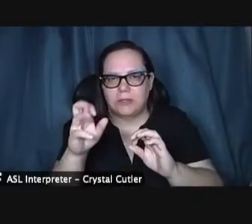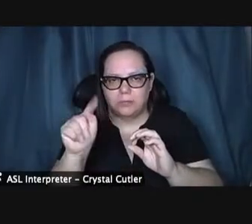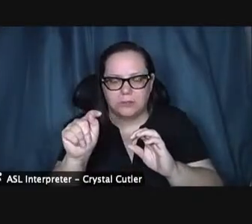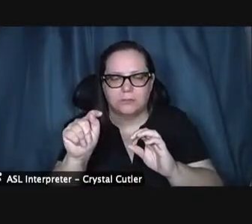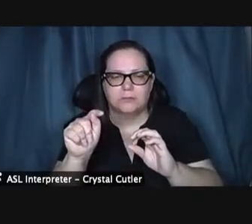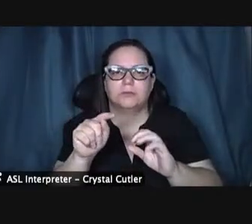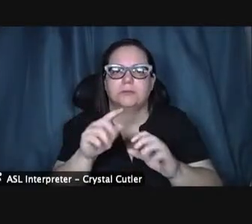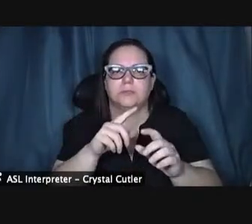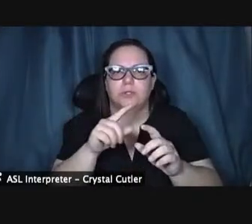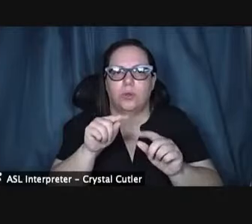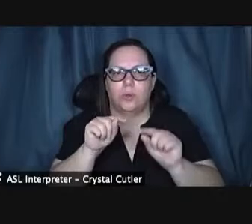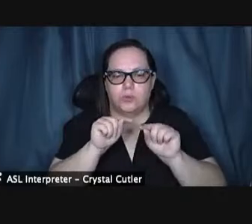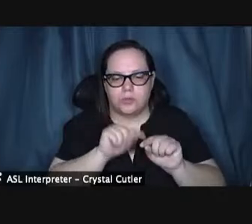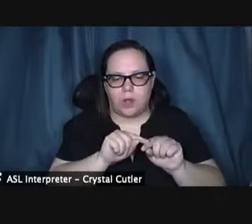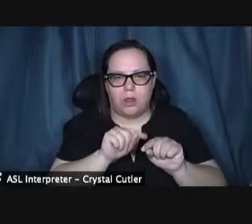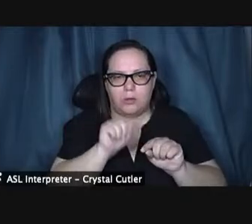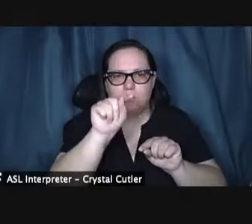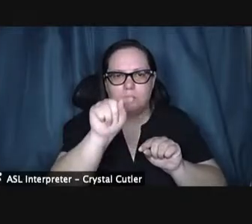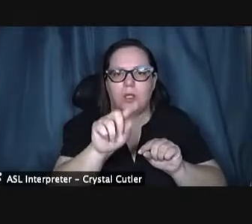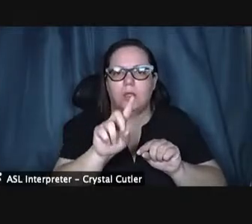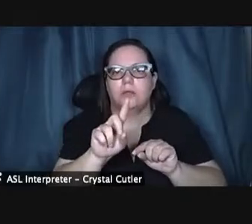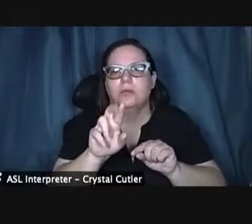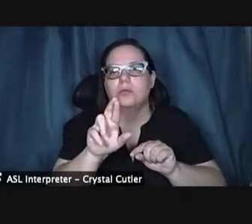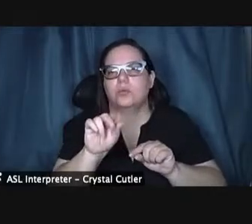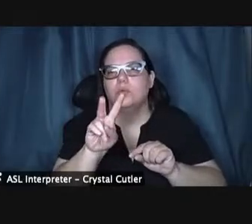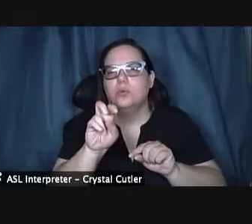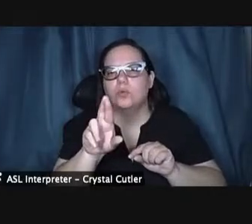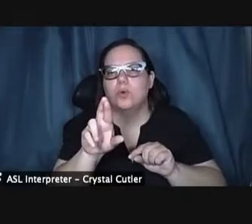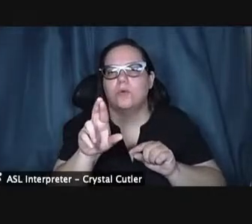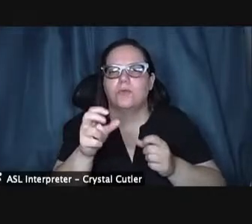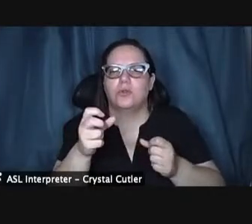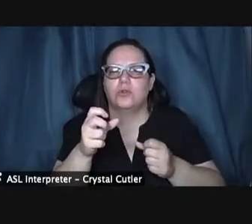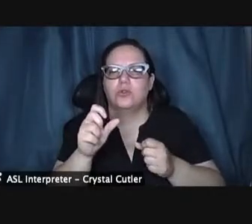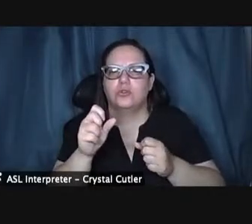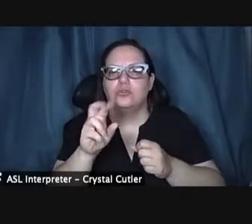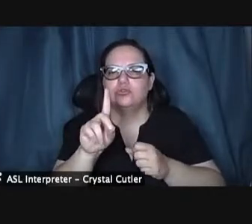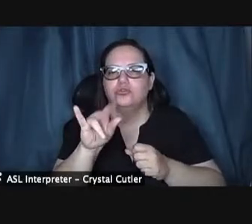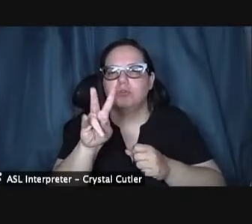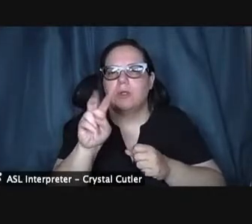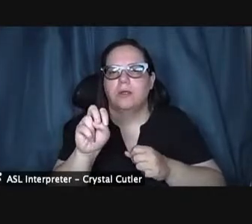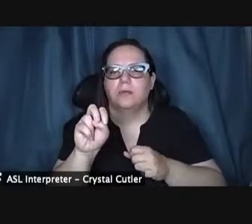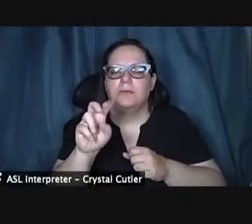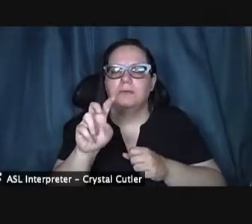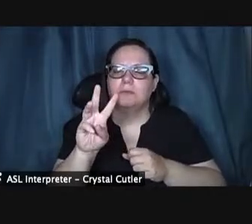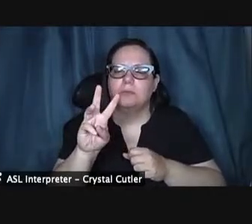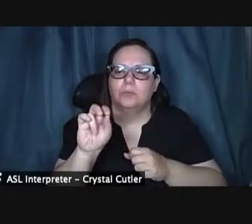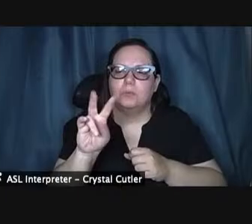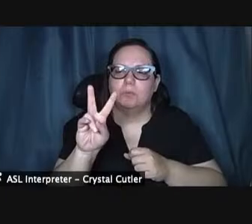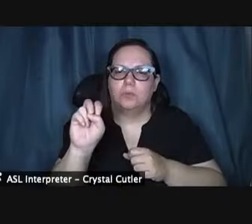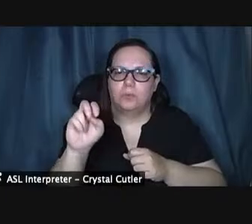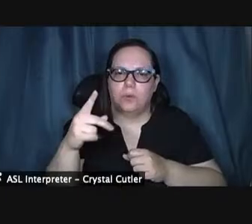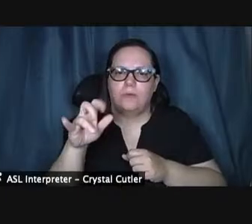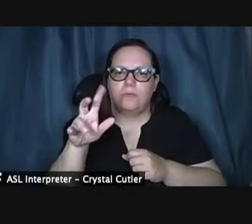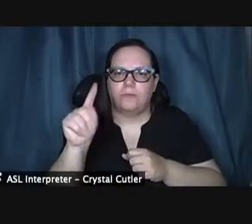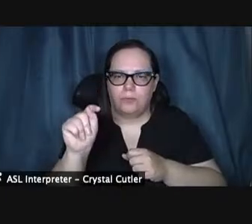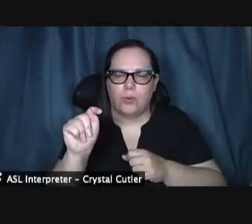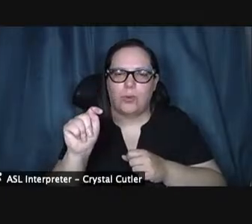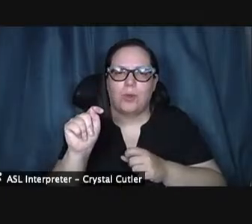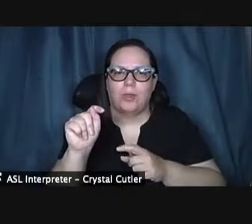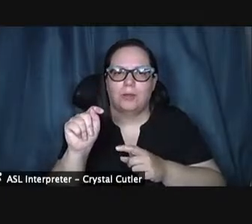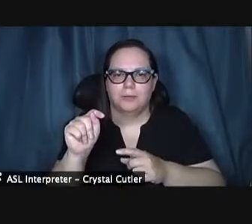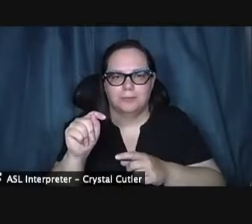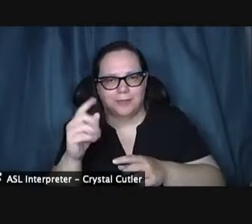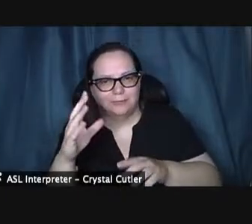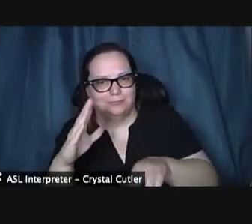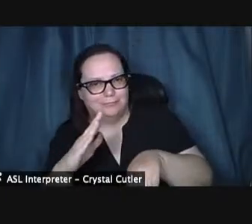the rover drives in a waypoint fashion, about 4.5 to 5 meters at a time. At each waypoint, 1 minute. Thank you. This is like my last